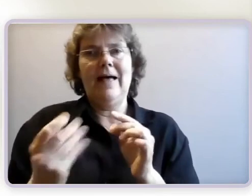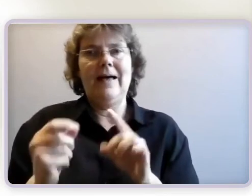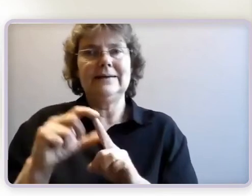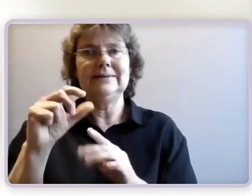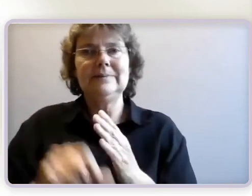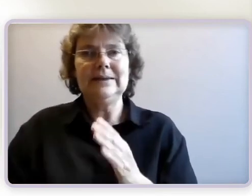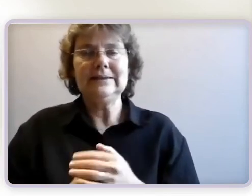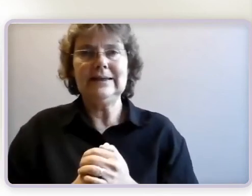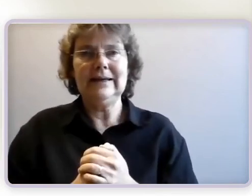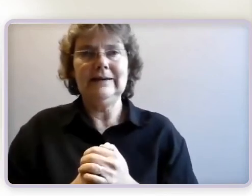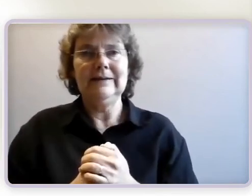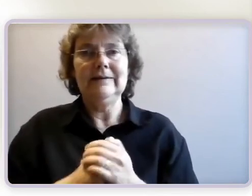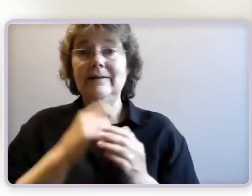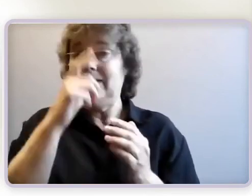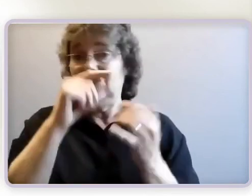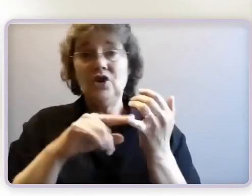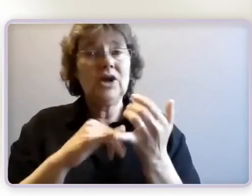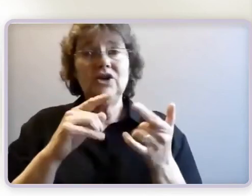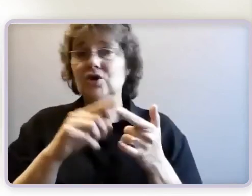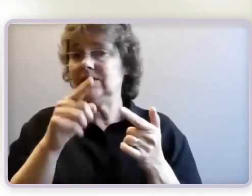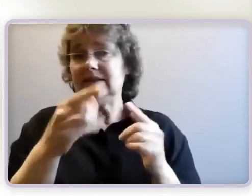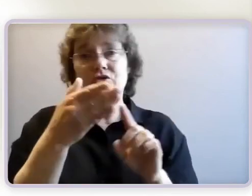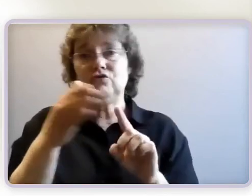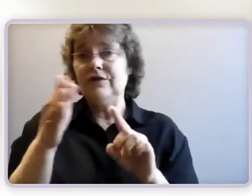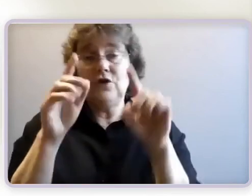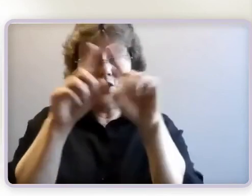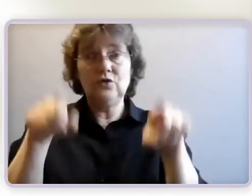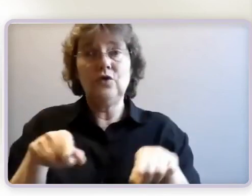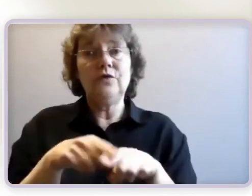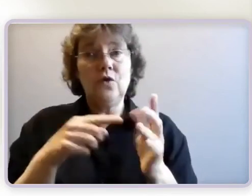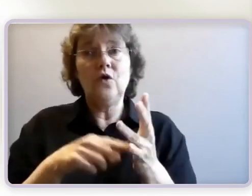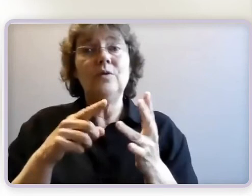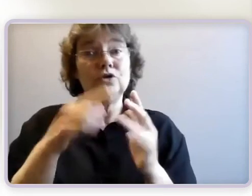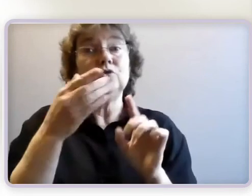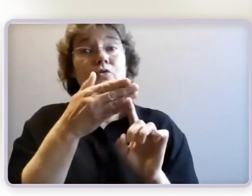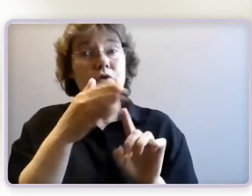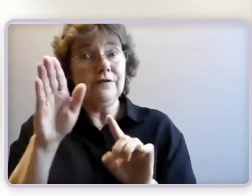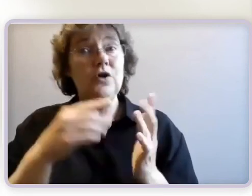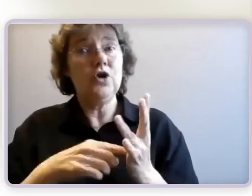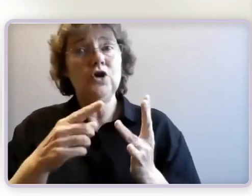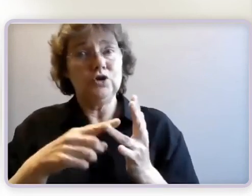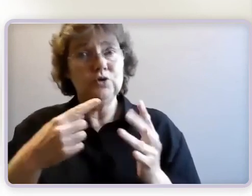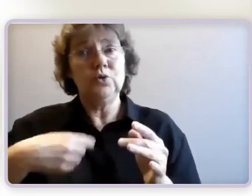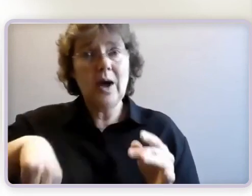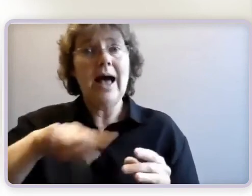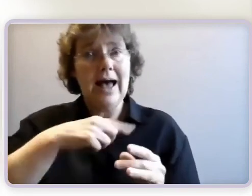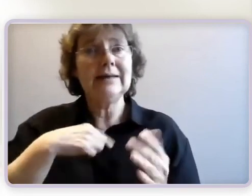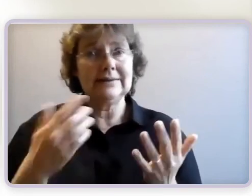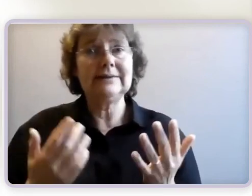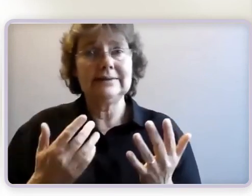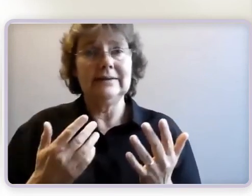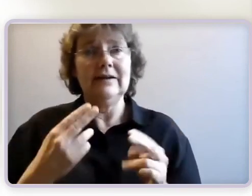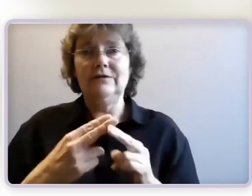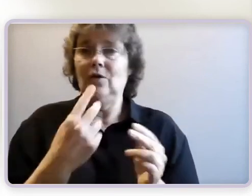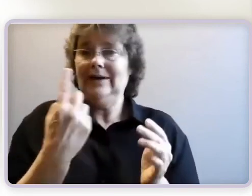You can use this form to actually make a referral to our service to get that independent